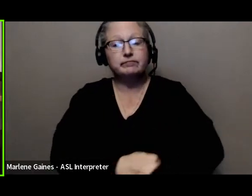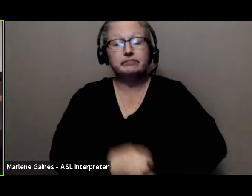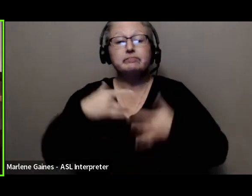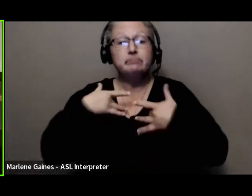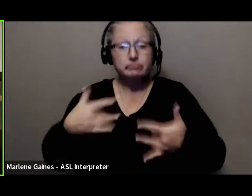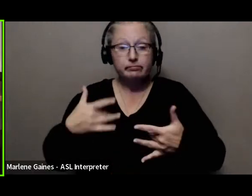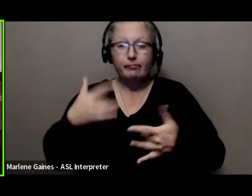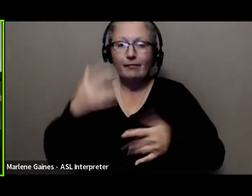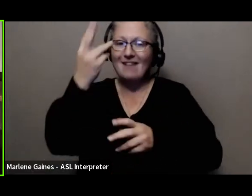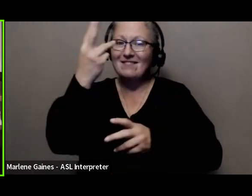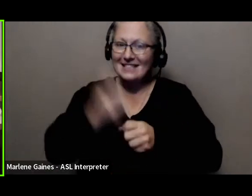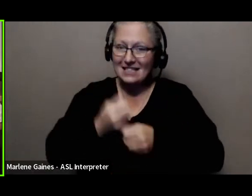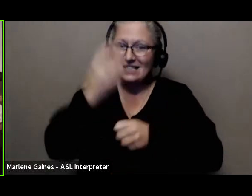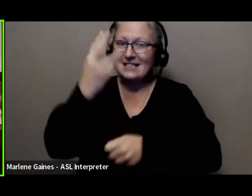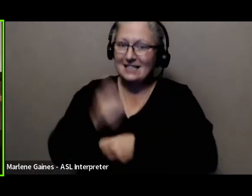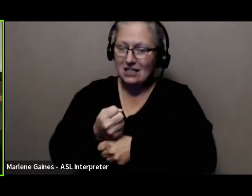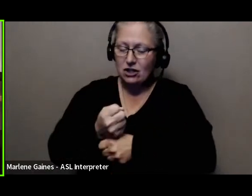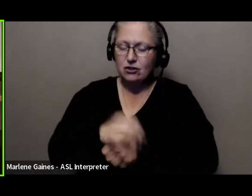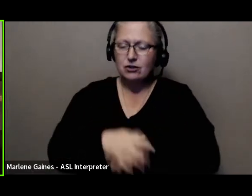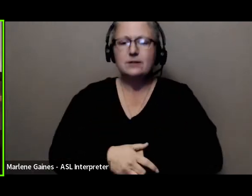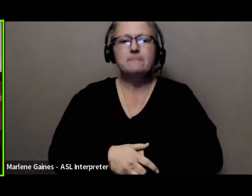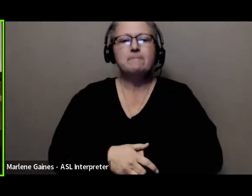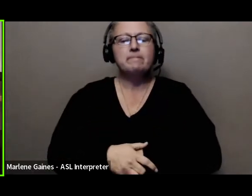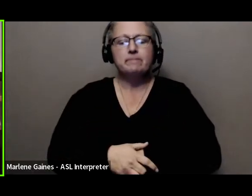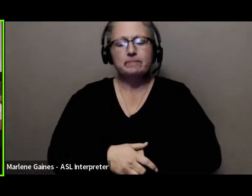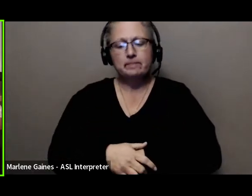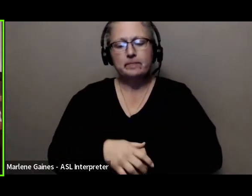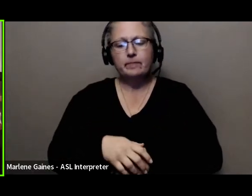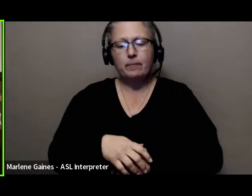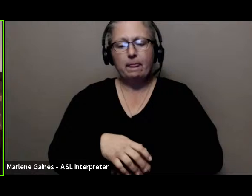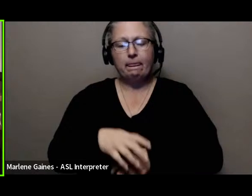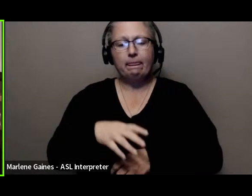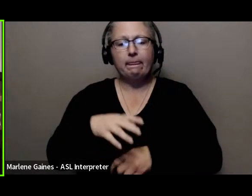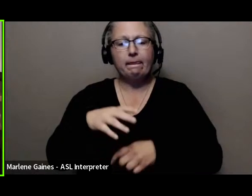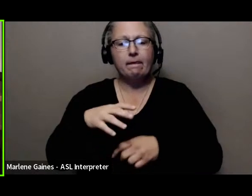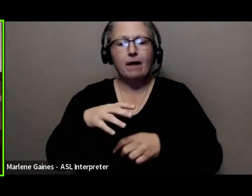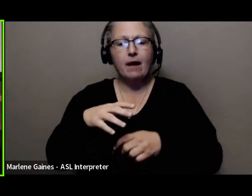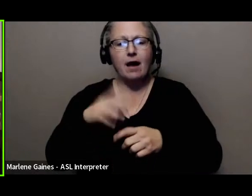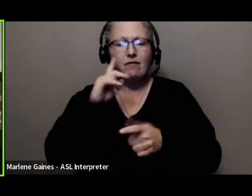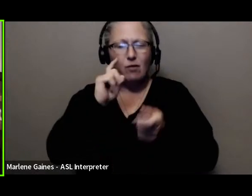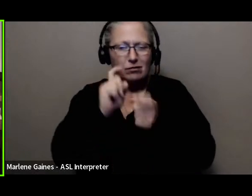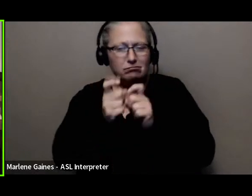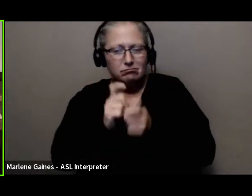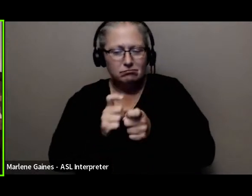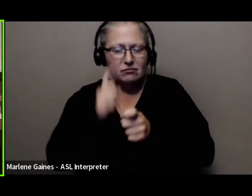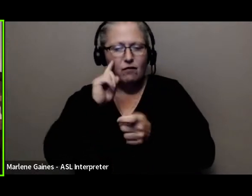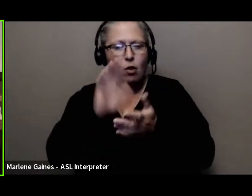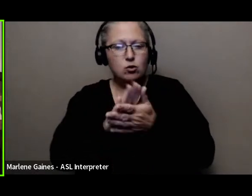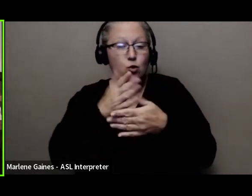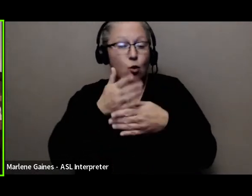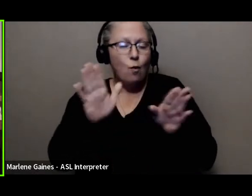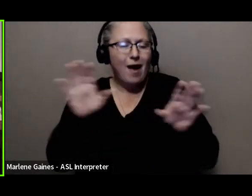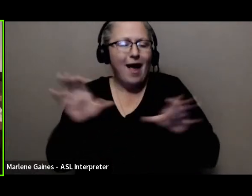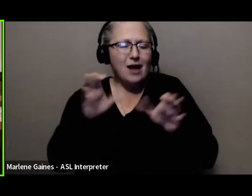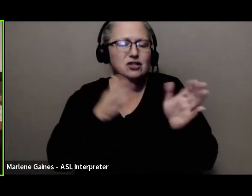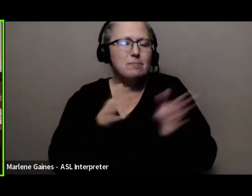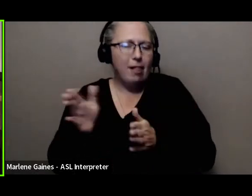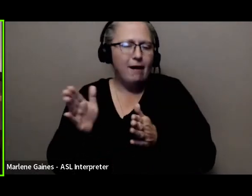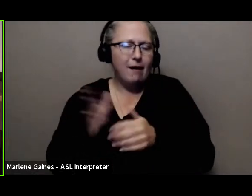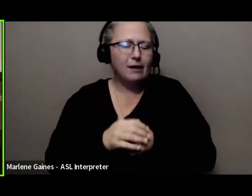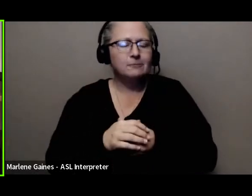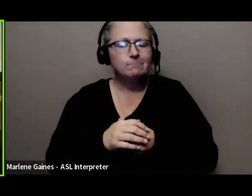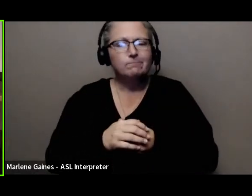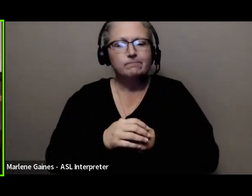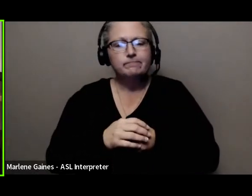happens every 6 years. And it culminates in the refinement, like I said, of the school-wide action plan.